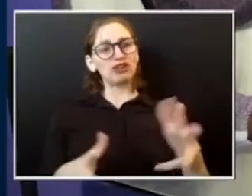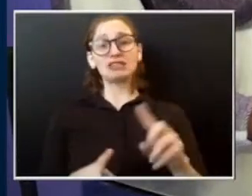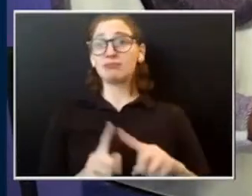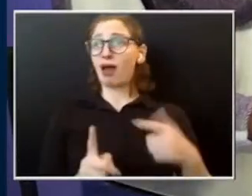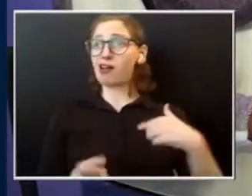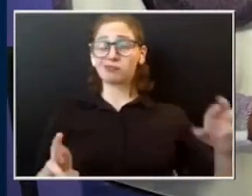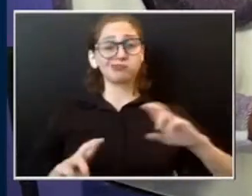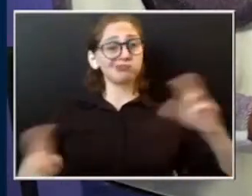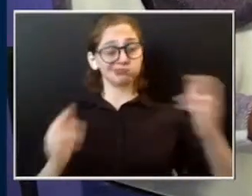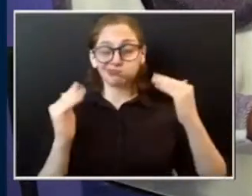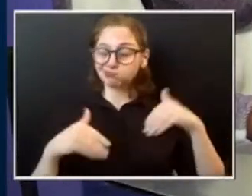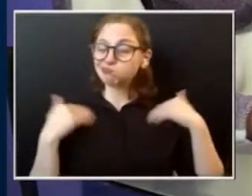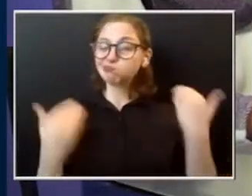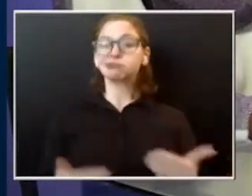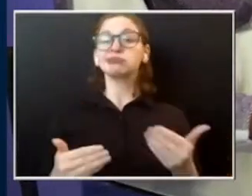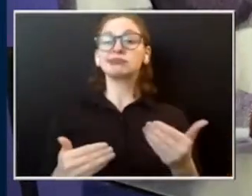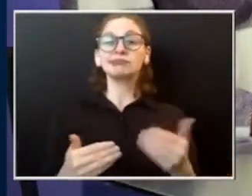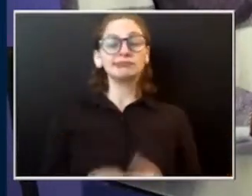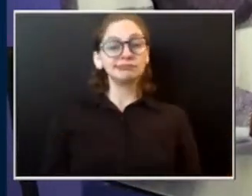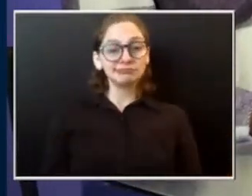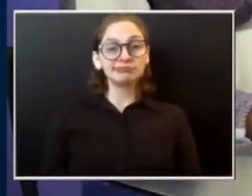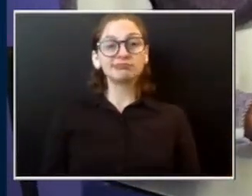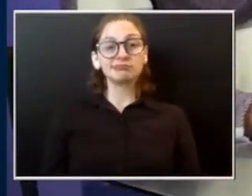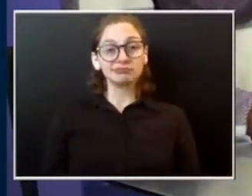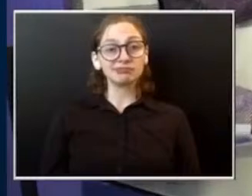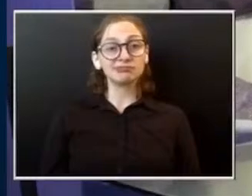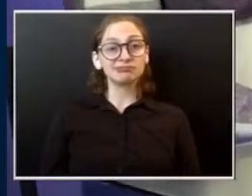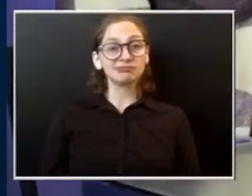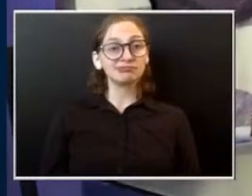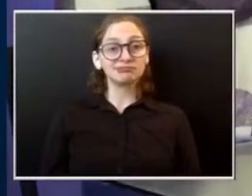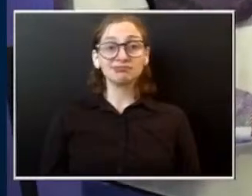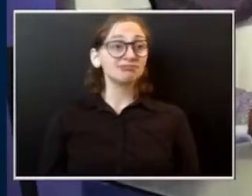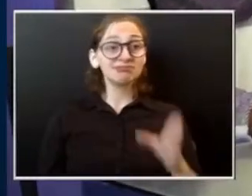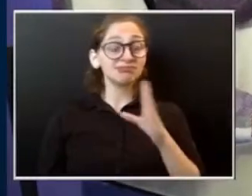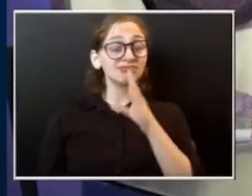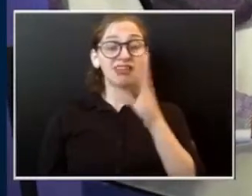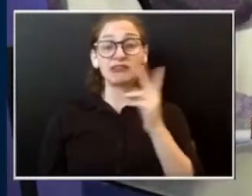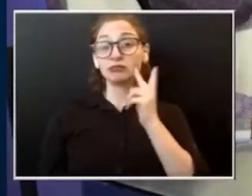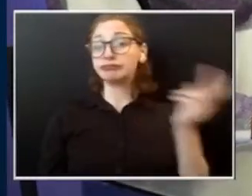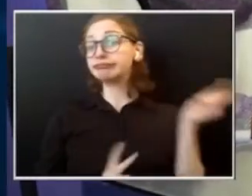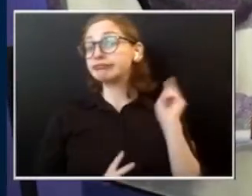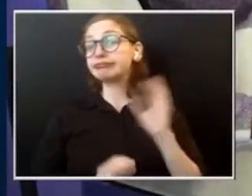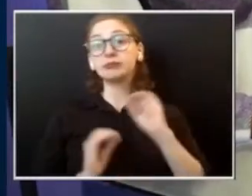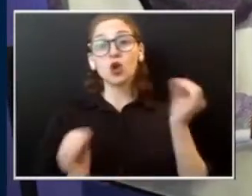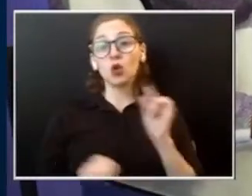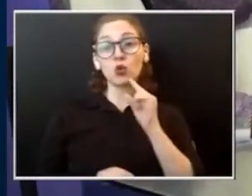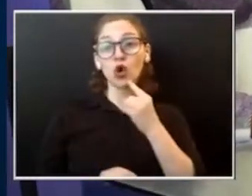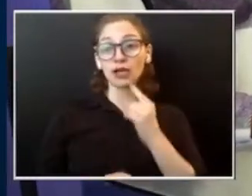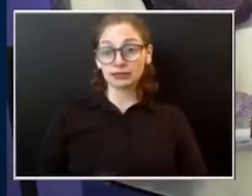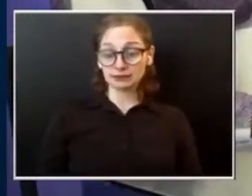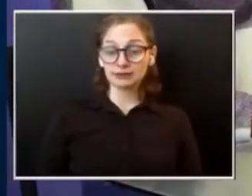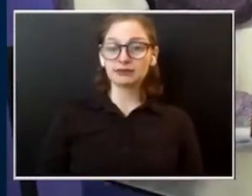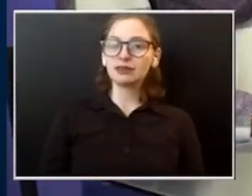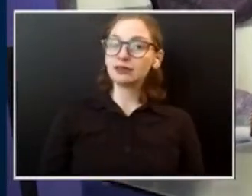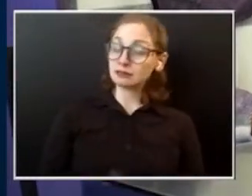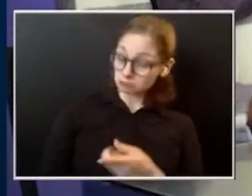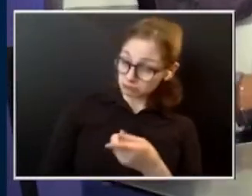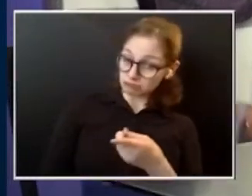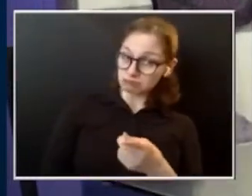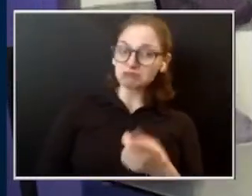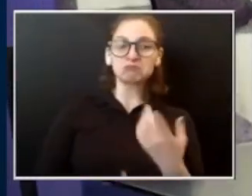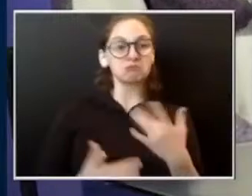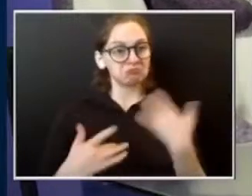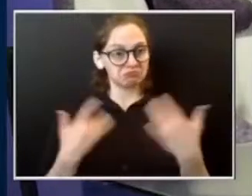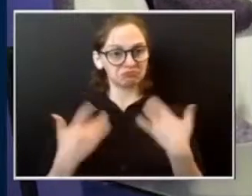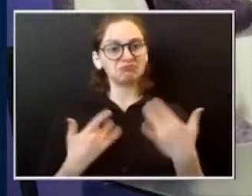moving and do it and not look back. So I don't know, what about you? A lot of excitement,